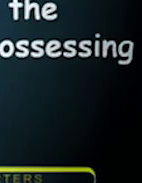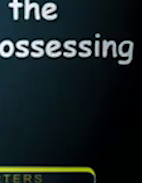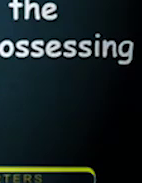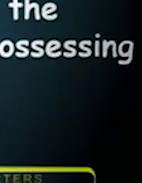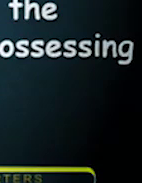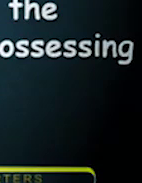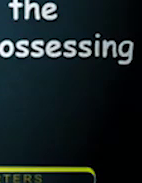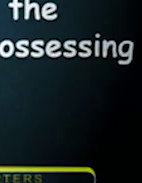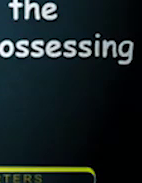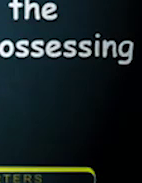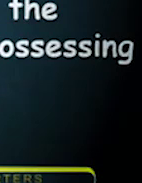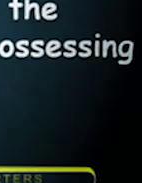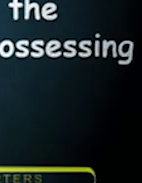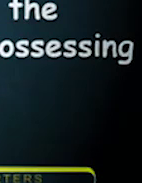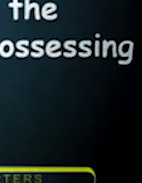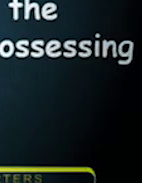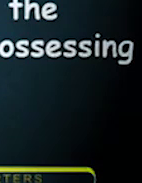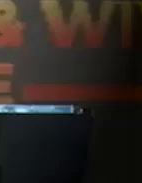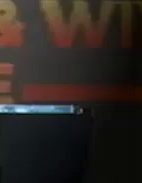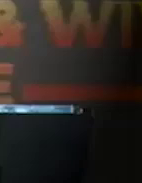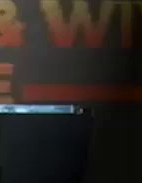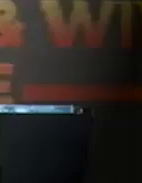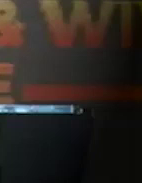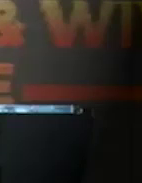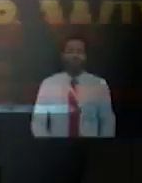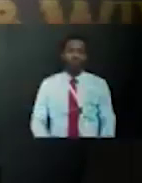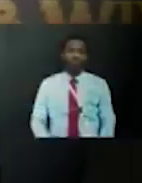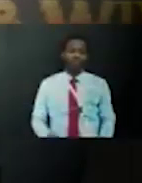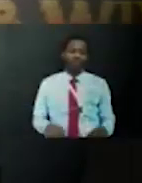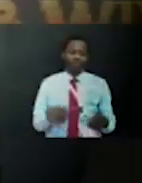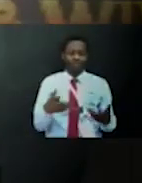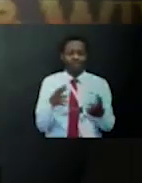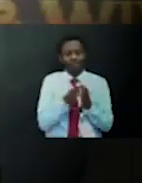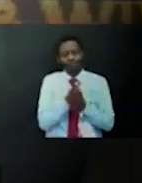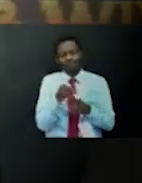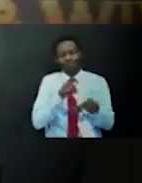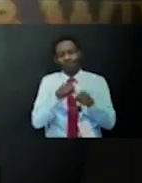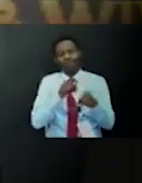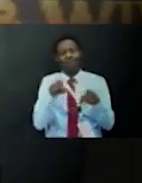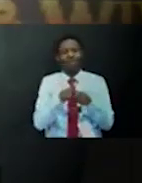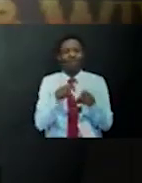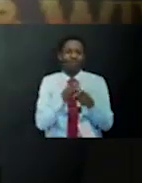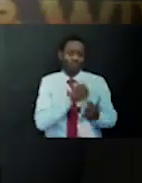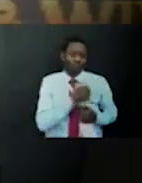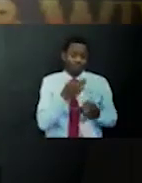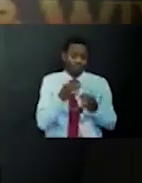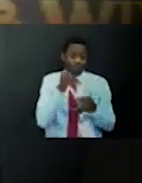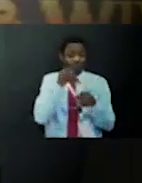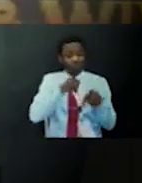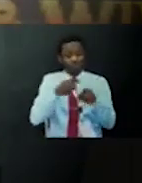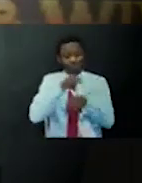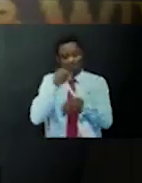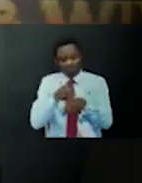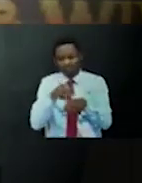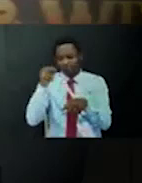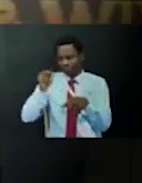cohesion and will to fight as an army to possess the nations, there is a need to reposition the